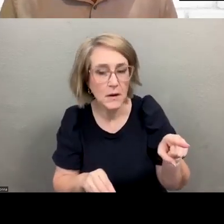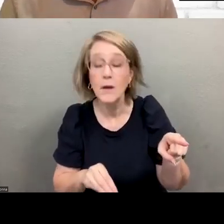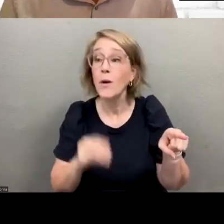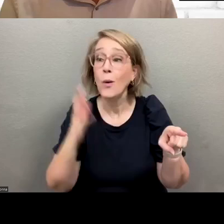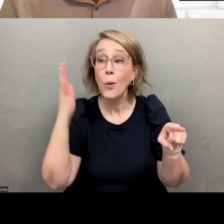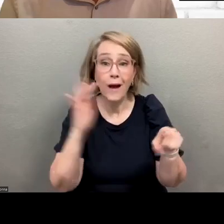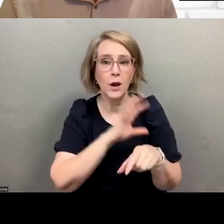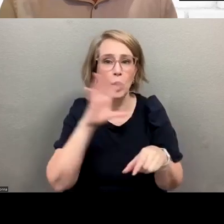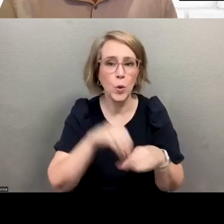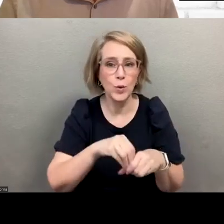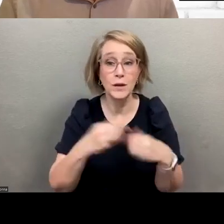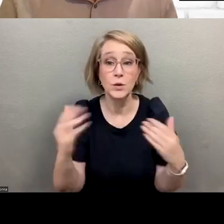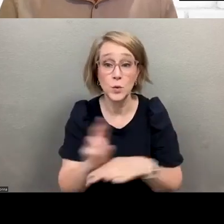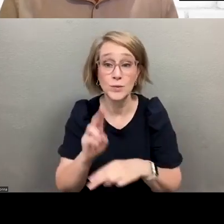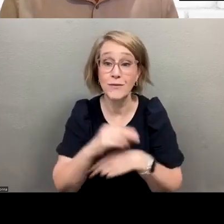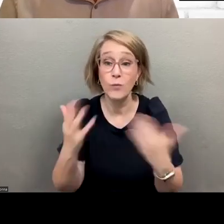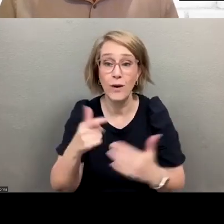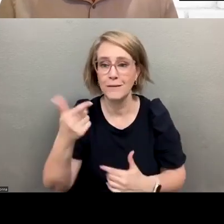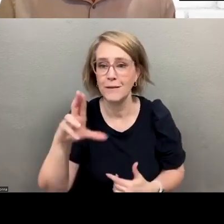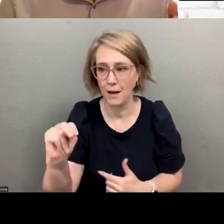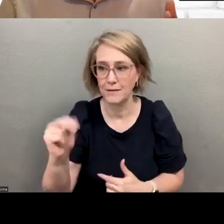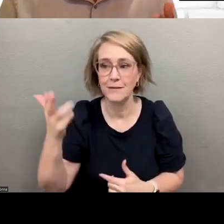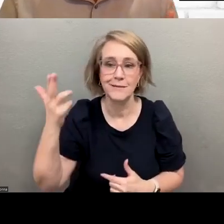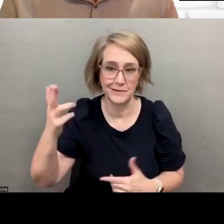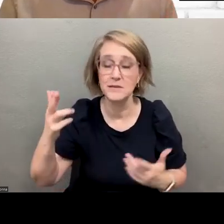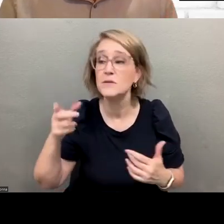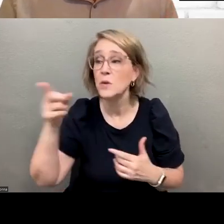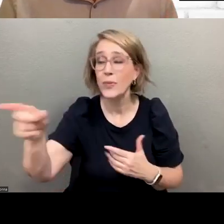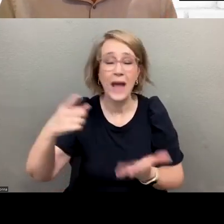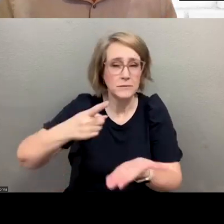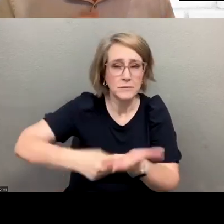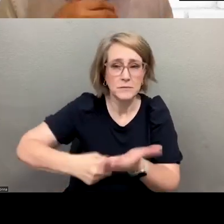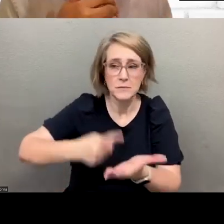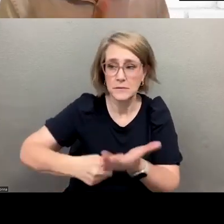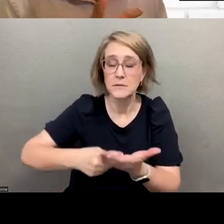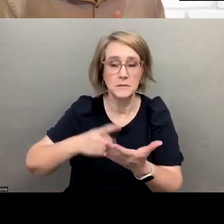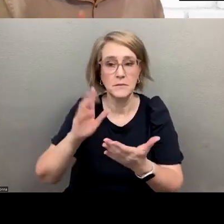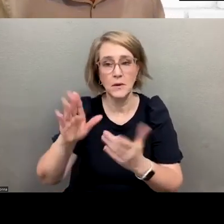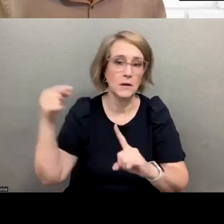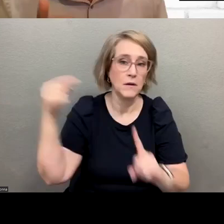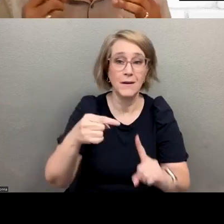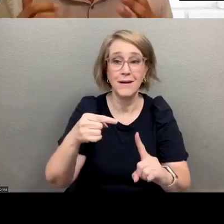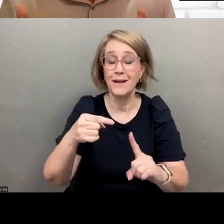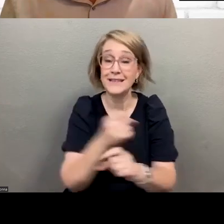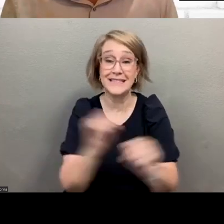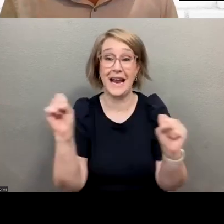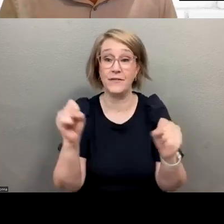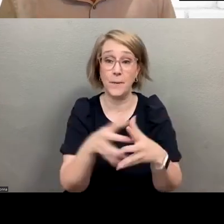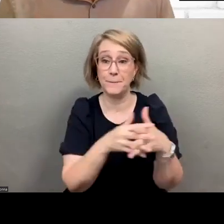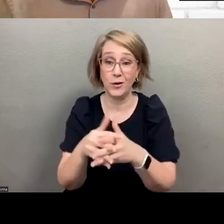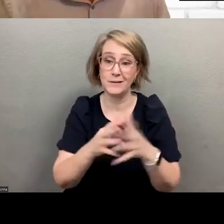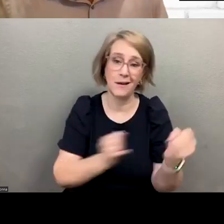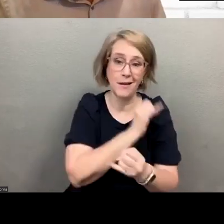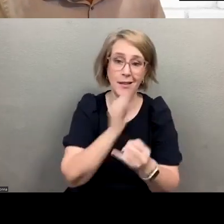involving firearms. So here is an article that really talks about a fight to save America's last best place from